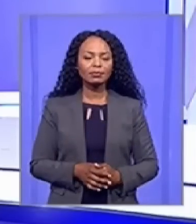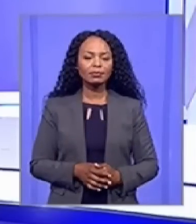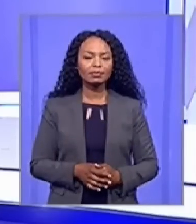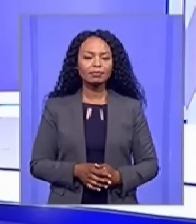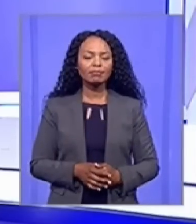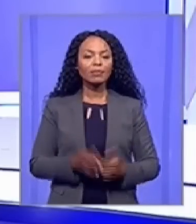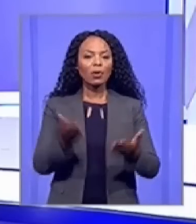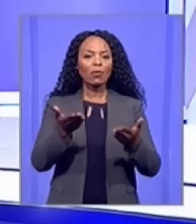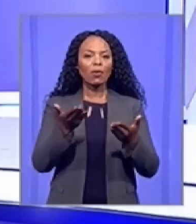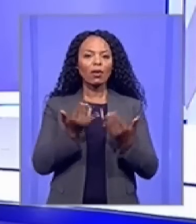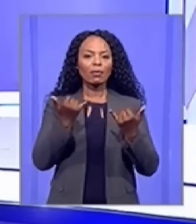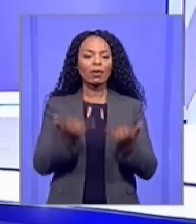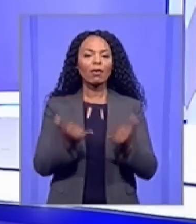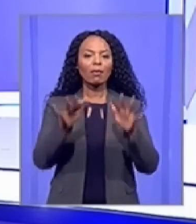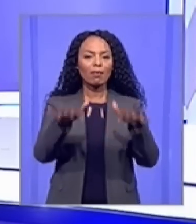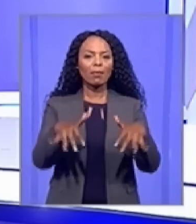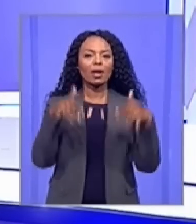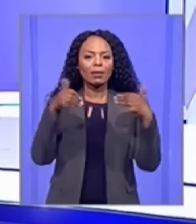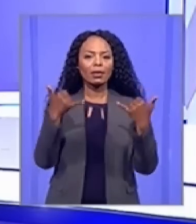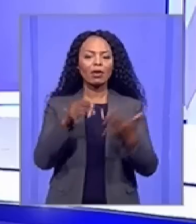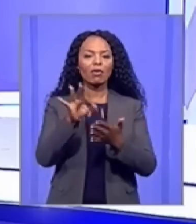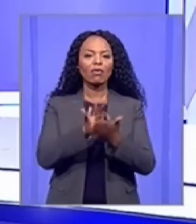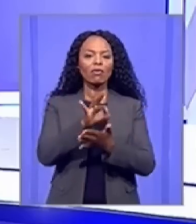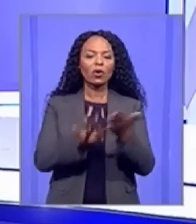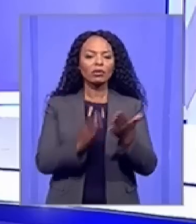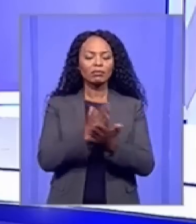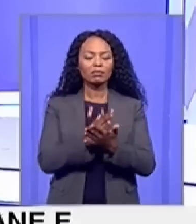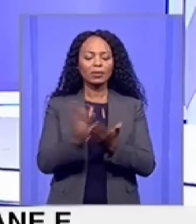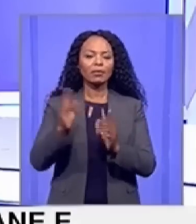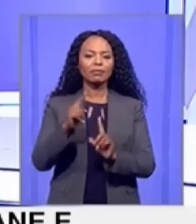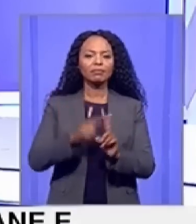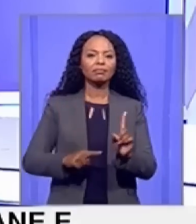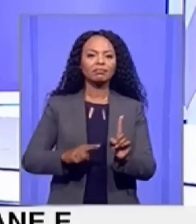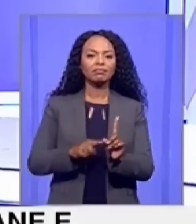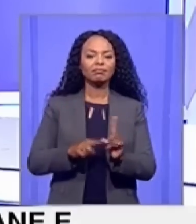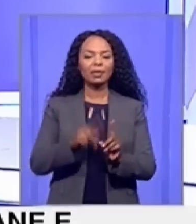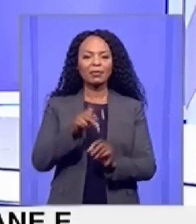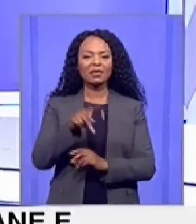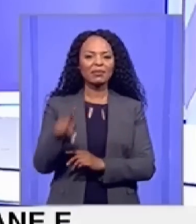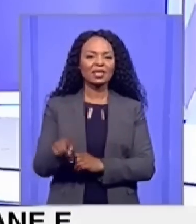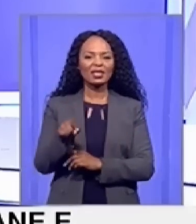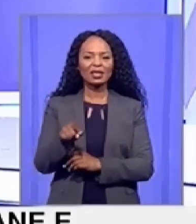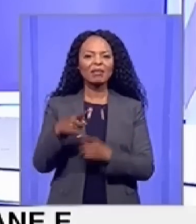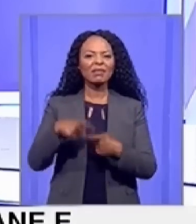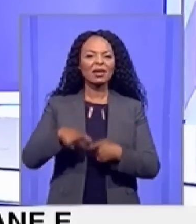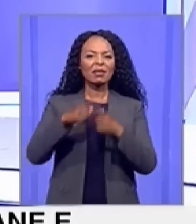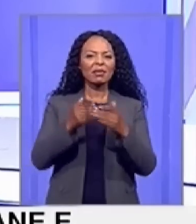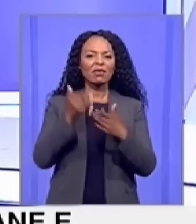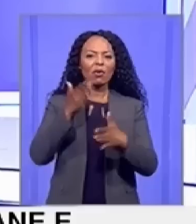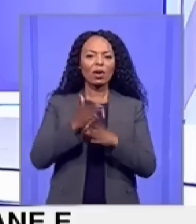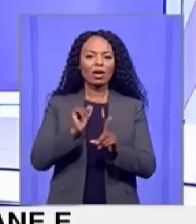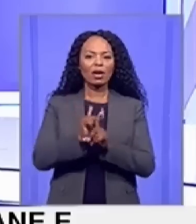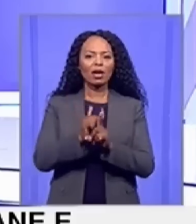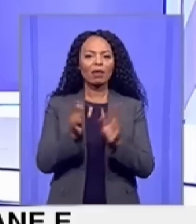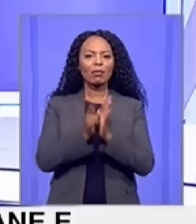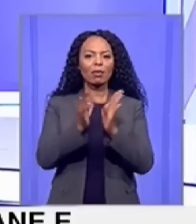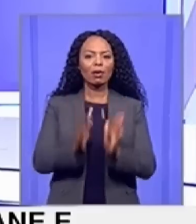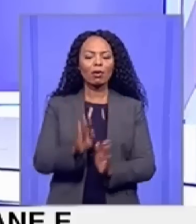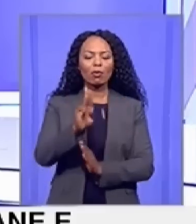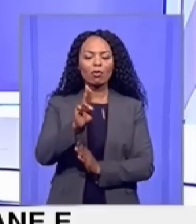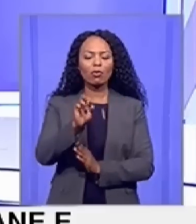Harvero amohele mohi parlamente e voutetse mohato wa ho theola setulong ha mosireletsi wa setjhaba ya neng a kginnwe nakwana mosebetsing e leng advocate Mosisiwe